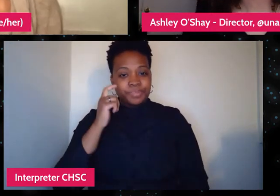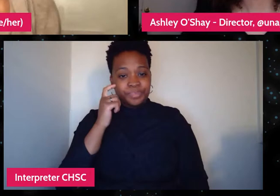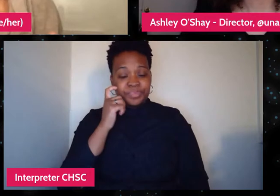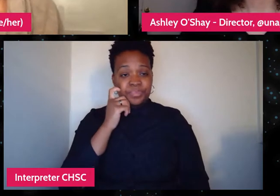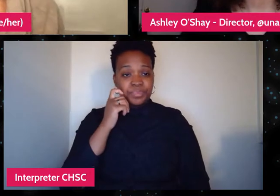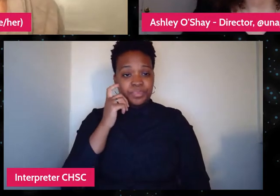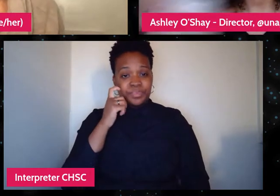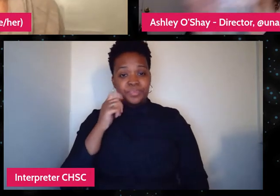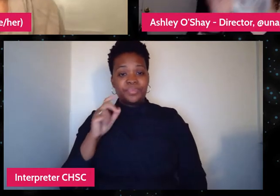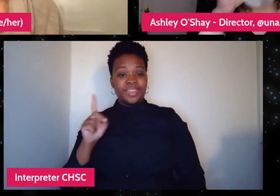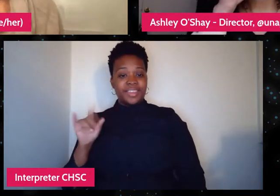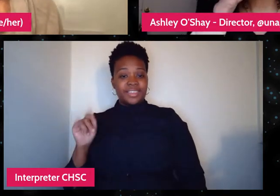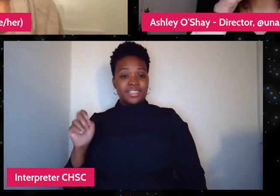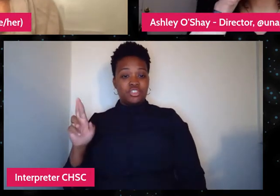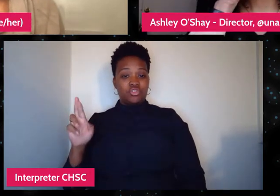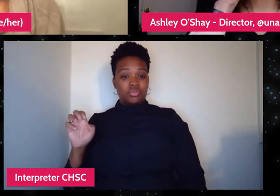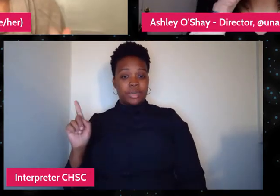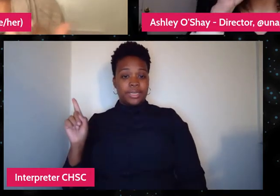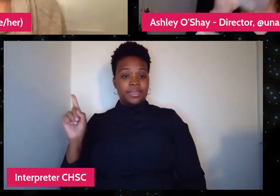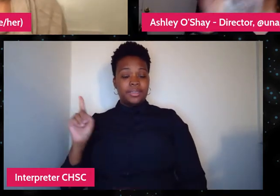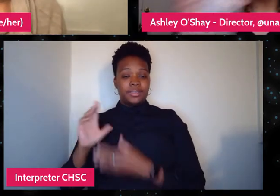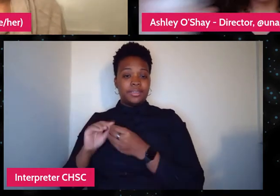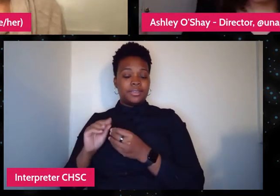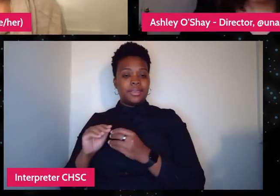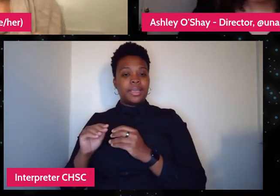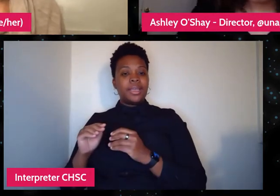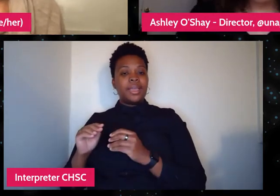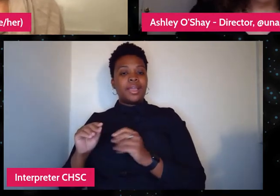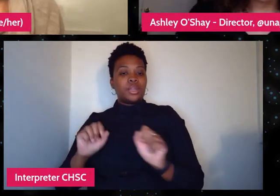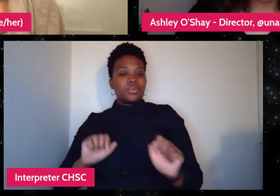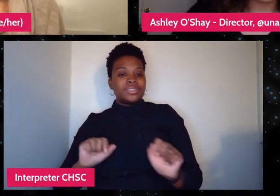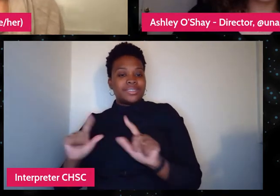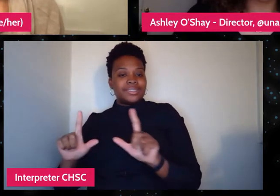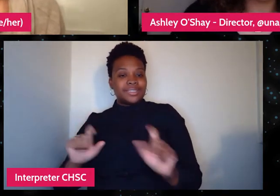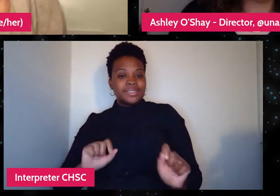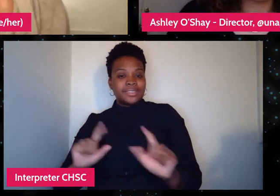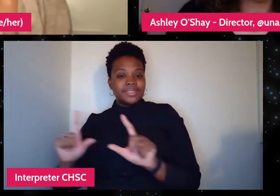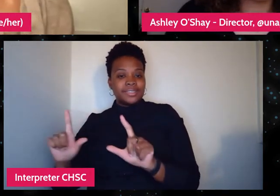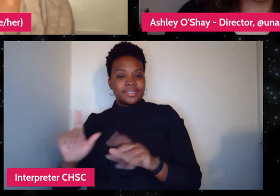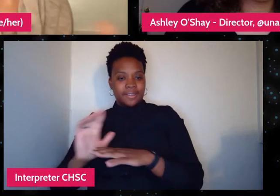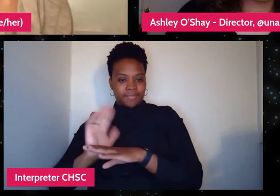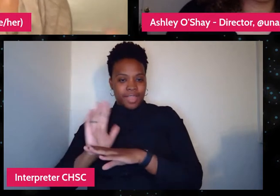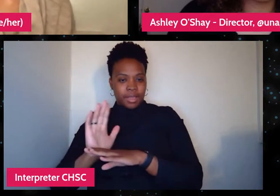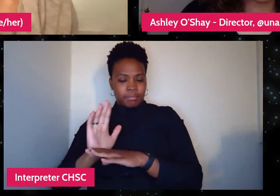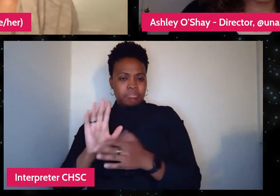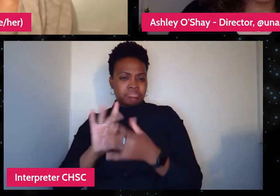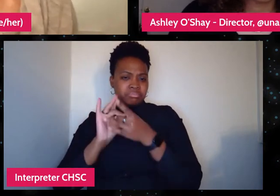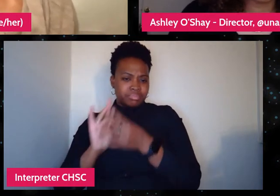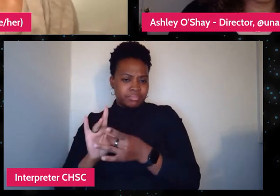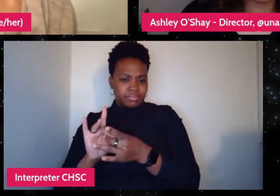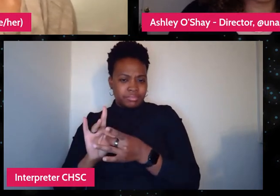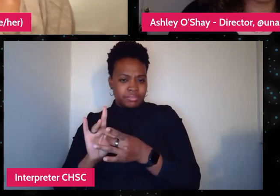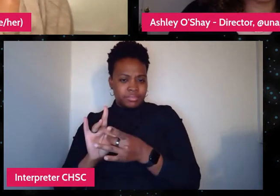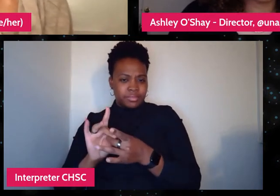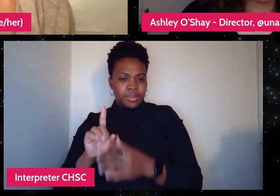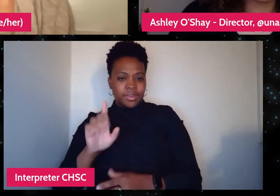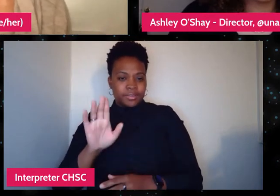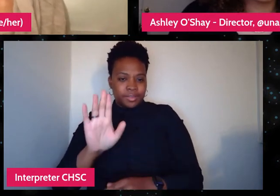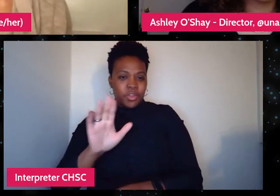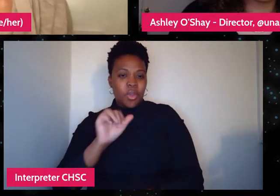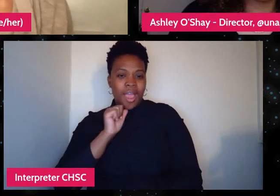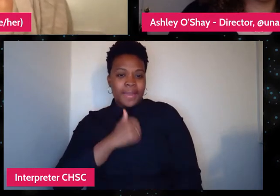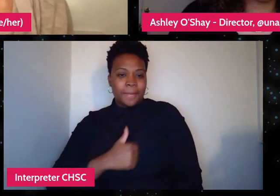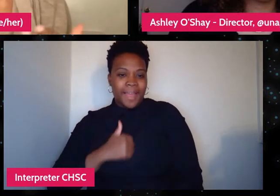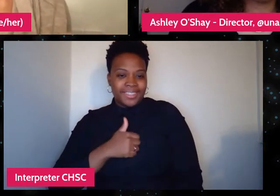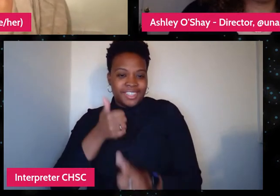So there were scenes in the film that really, speaking about, you know, in line with being your unapologetic